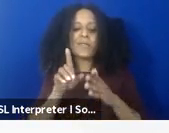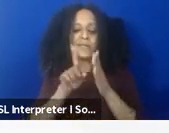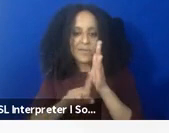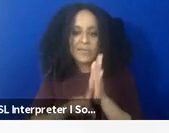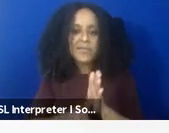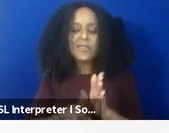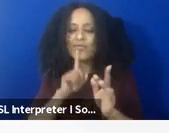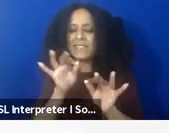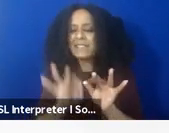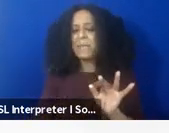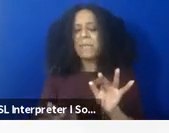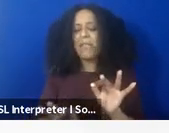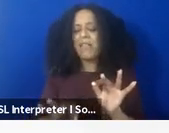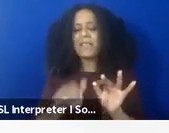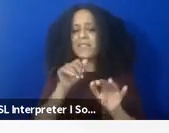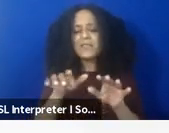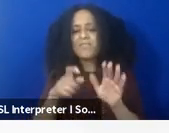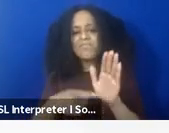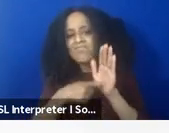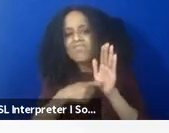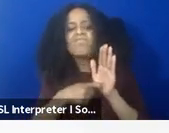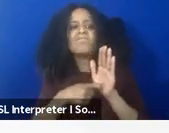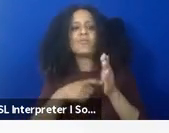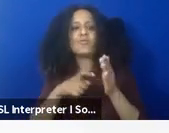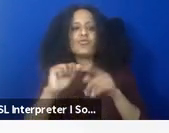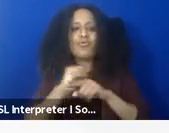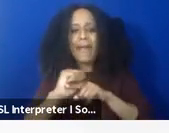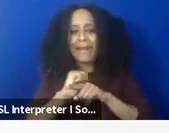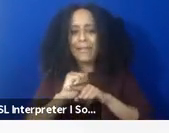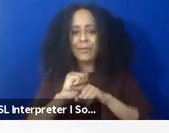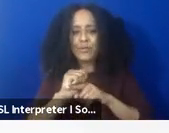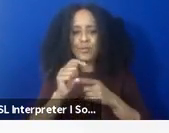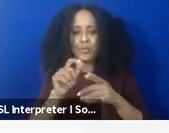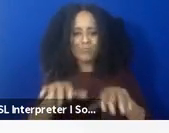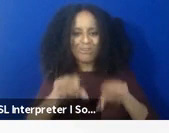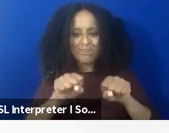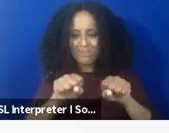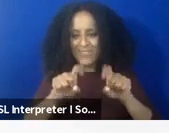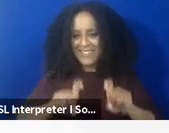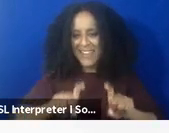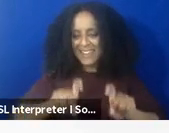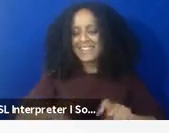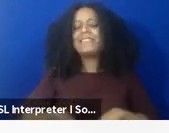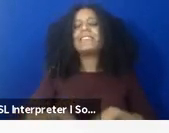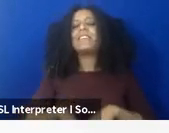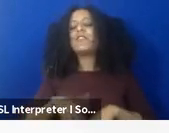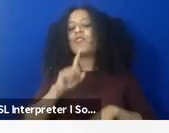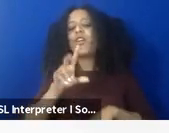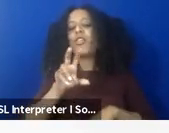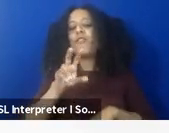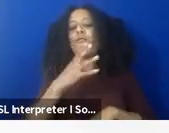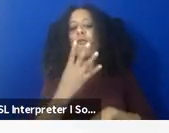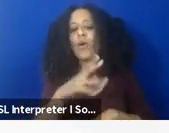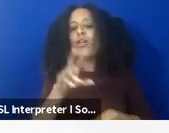simple screener. It doesn't require training to administer, but basically there's 4 30-second conditions of balance. This picture